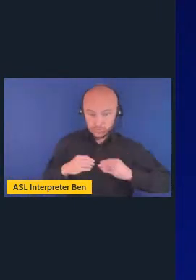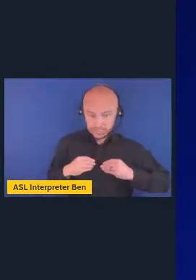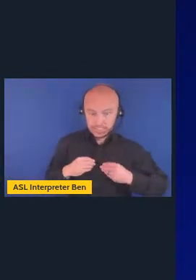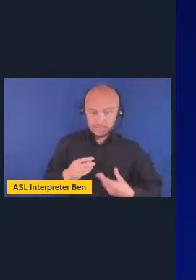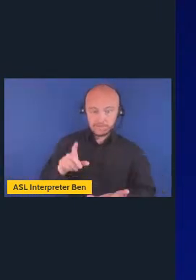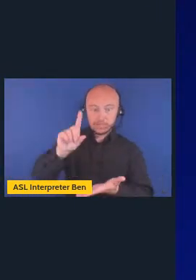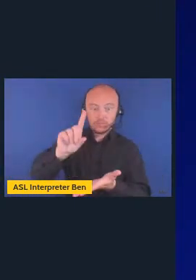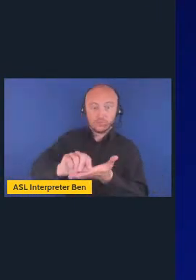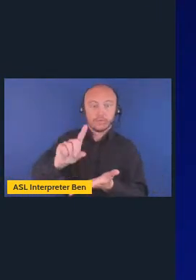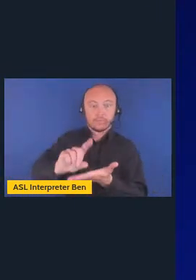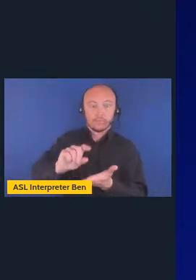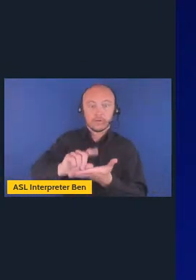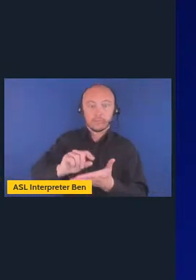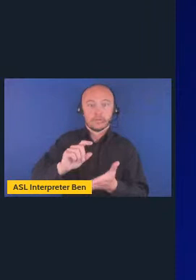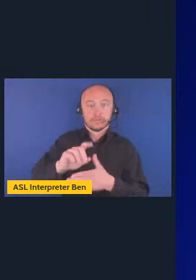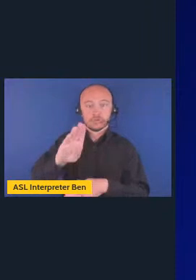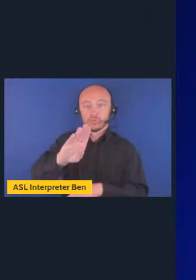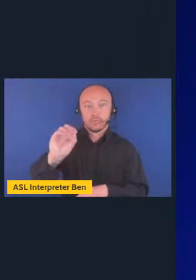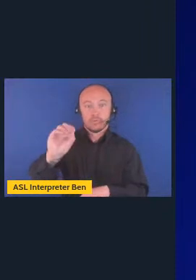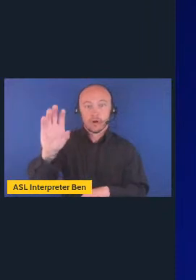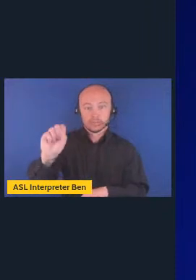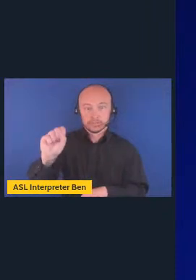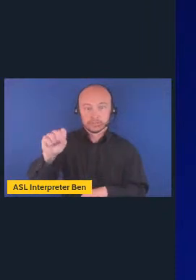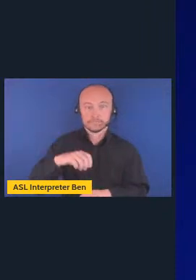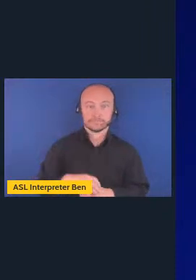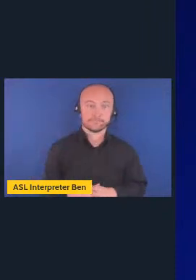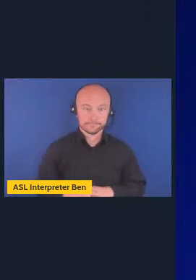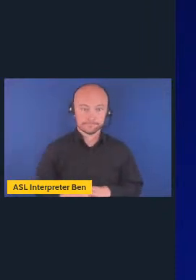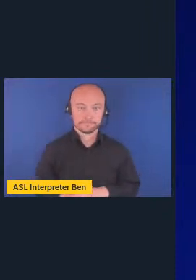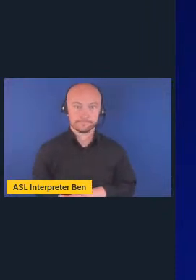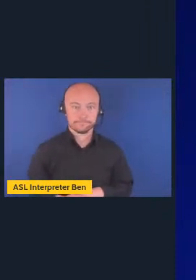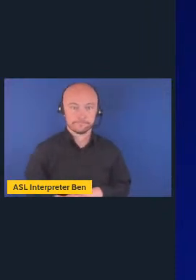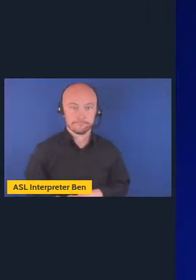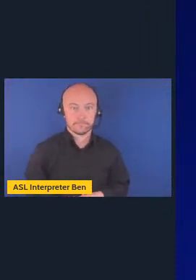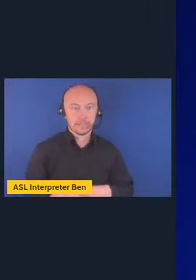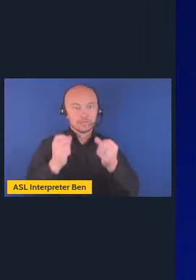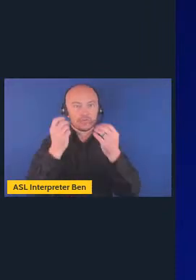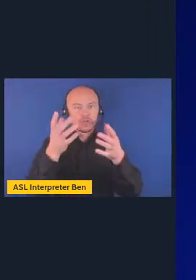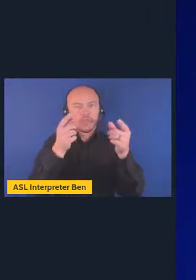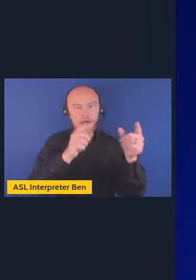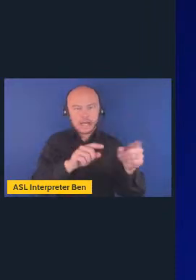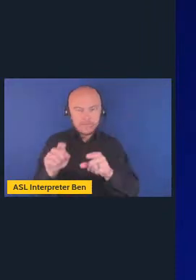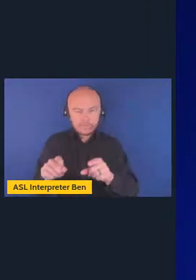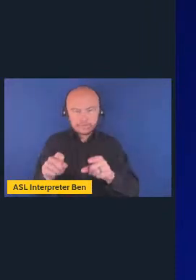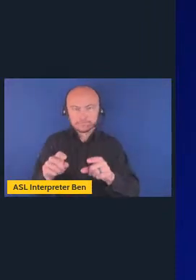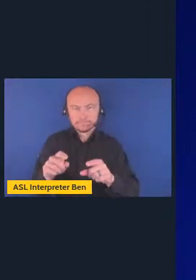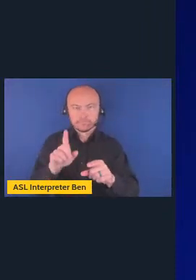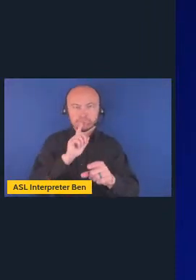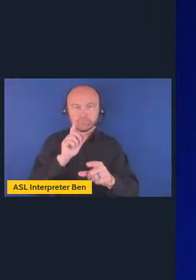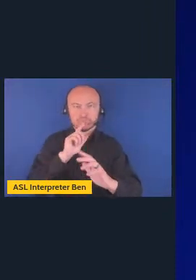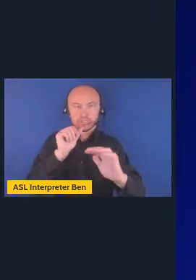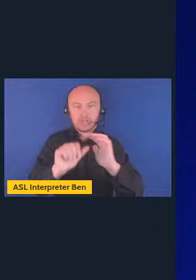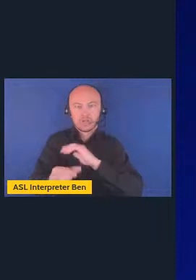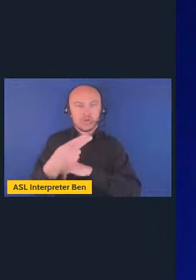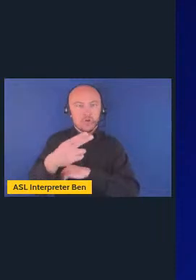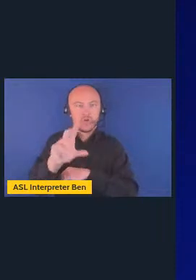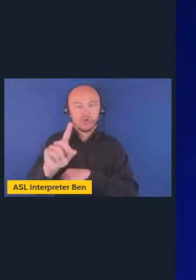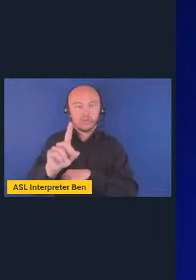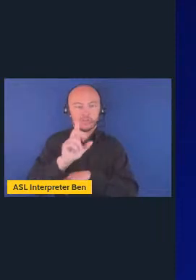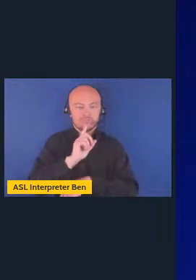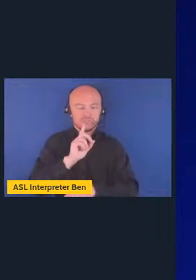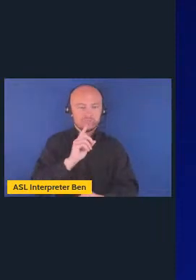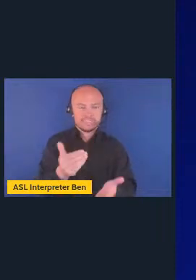published to your event bus. A lot going on here, of course, but actually under the hood, this is relatively simple to